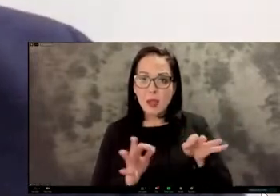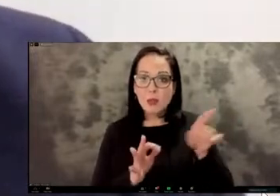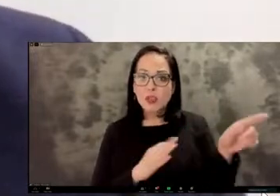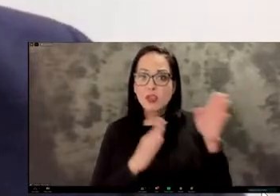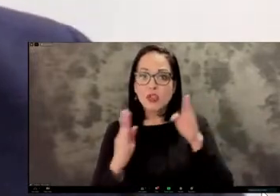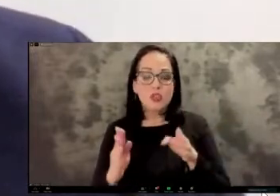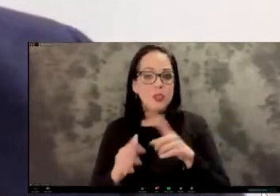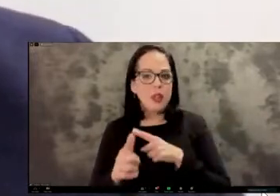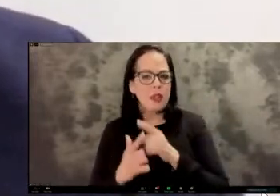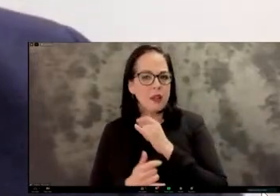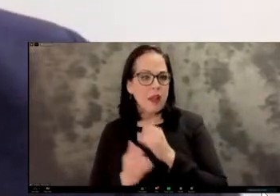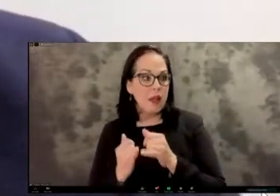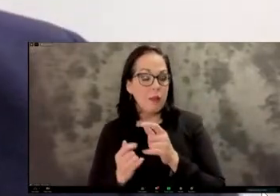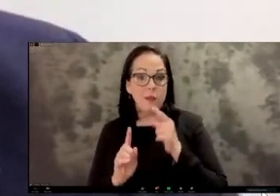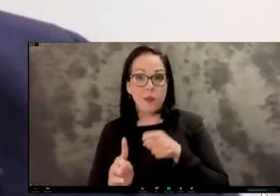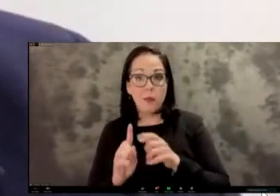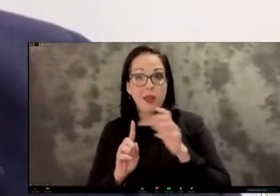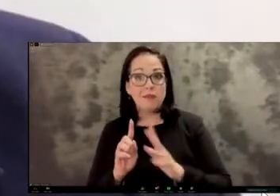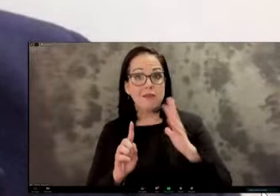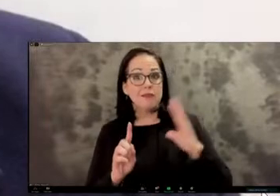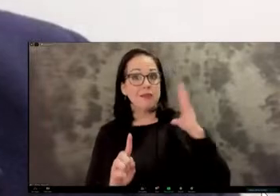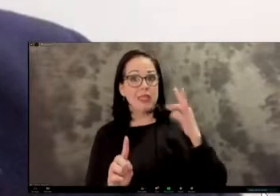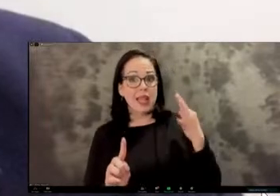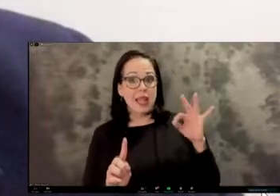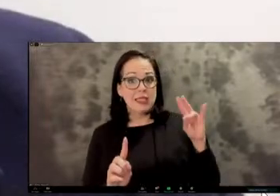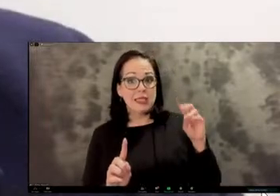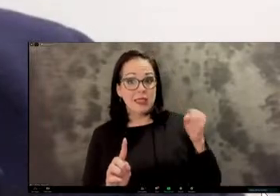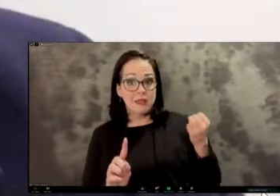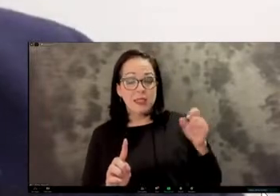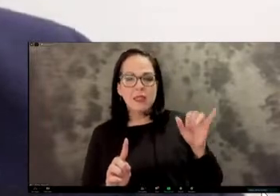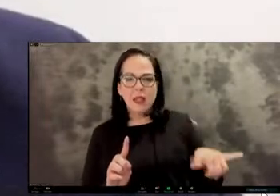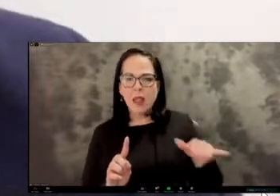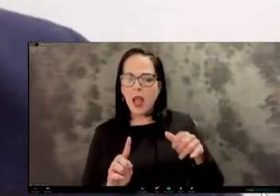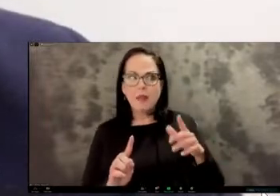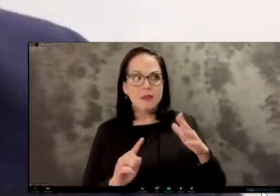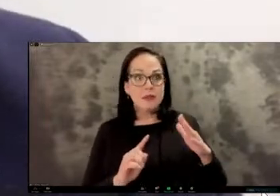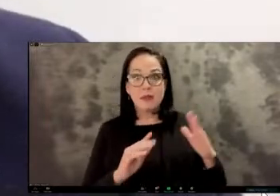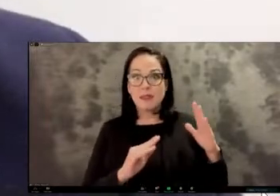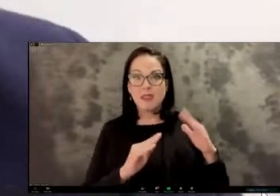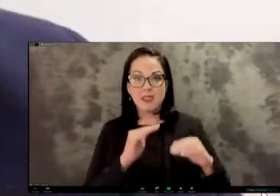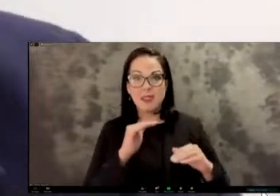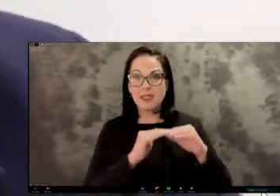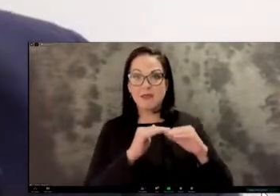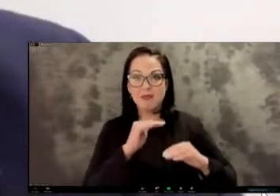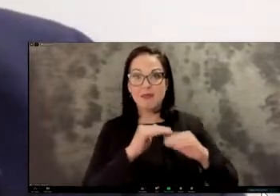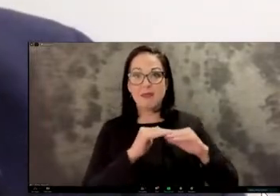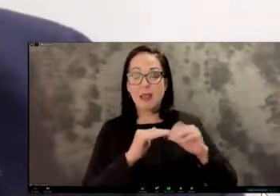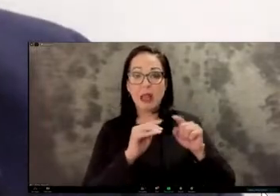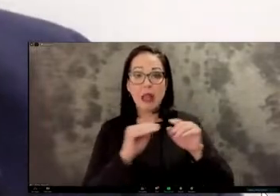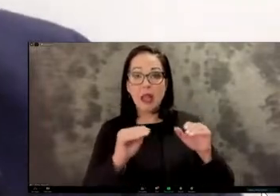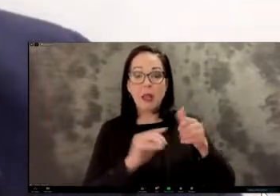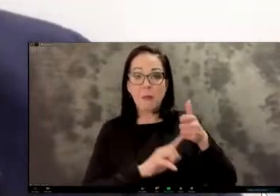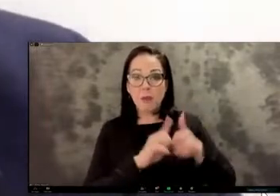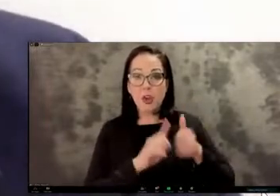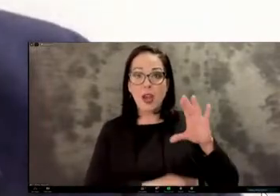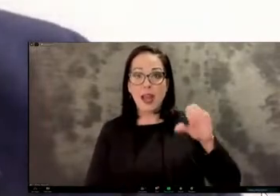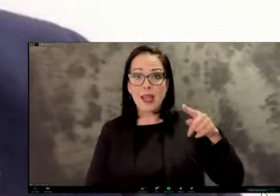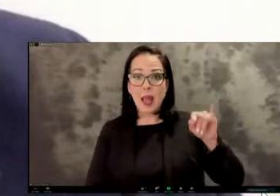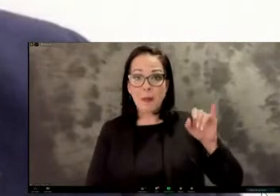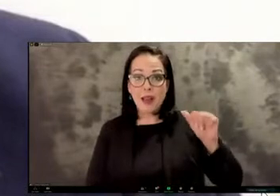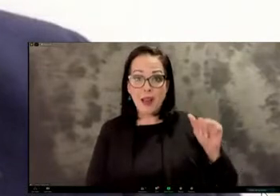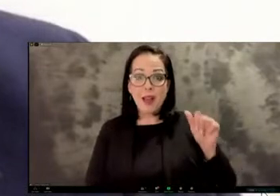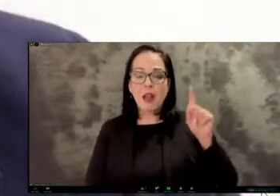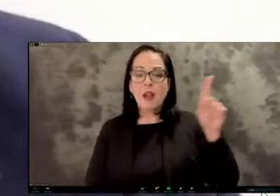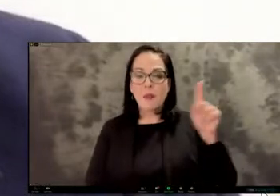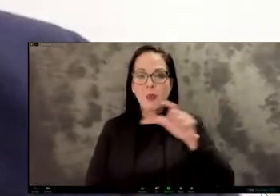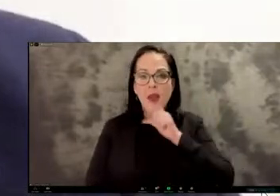to the 1970s, the highest per capita risk of suicide was among elderly